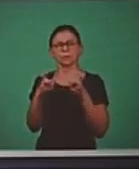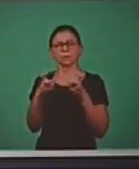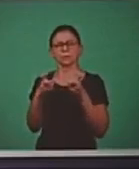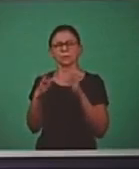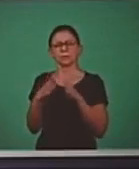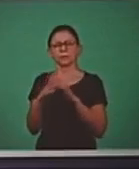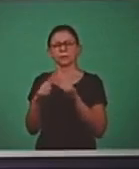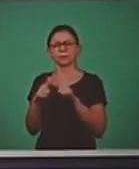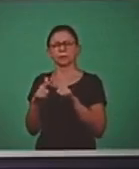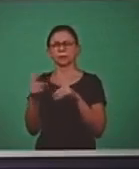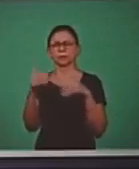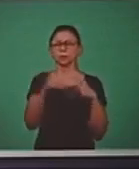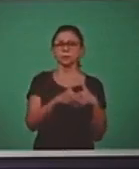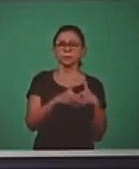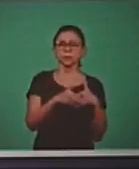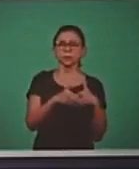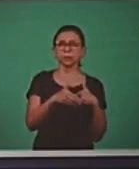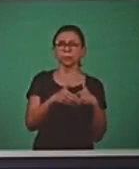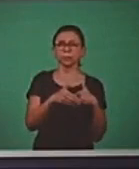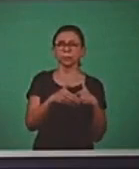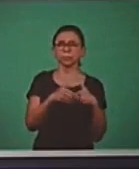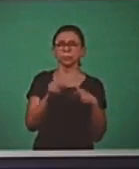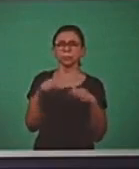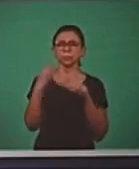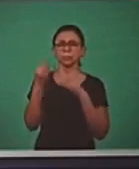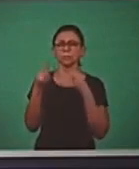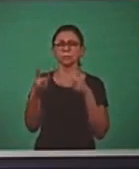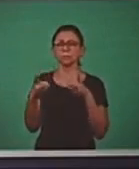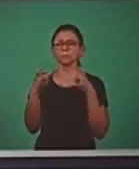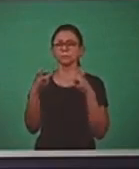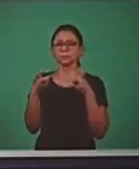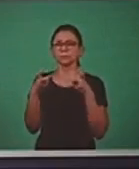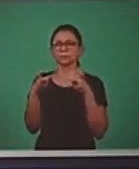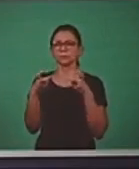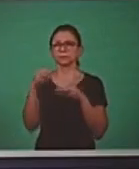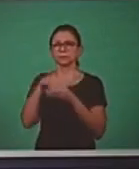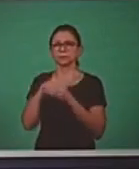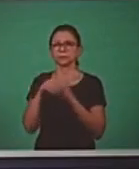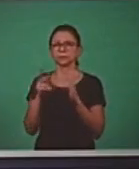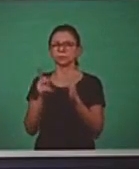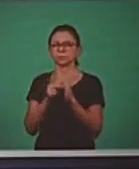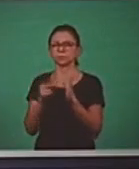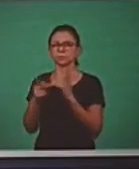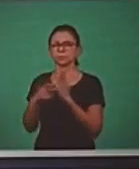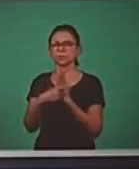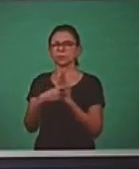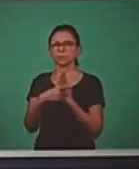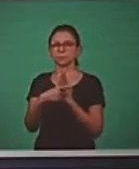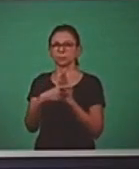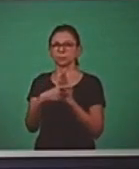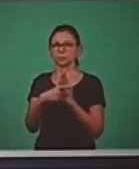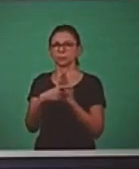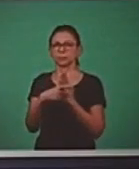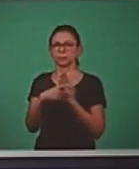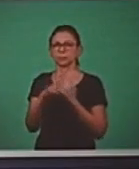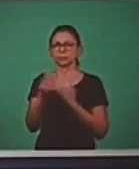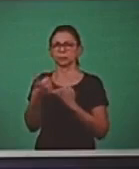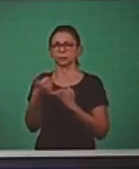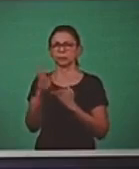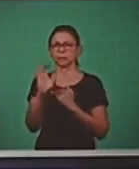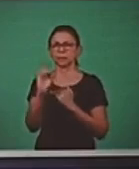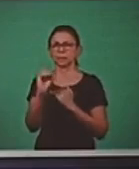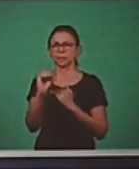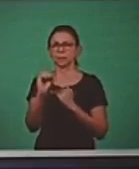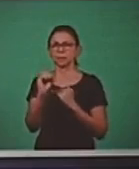So where is the unfaithful church? How can we identify the unfaithful church in the parable of the 10 virgins, of Matthew